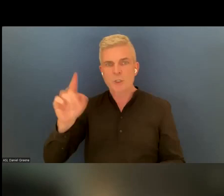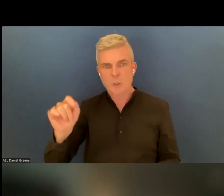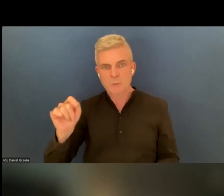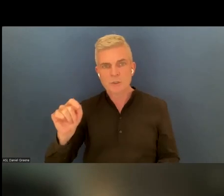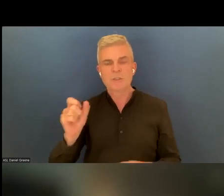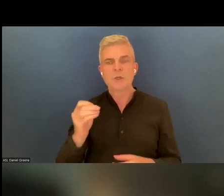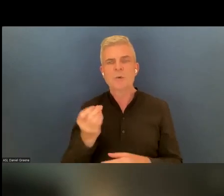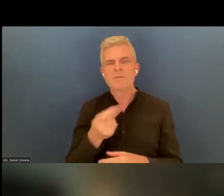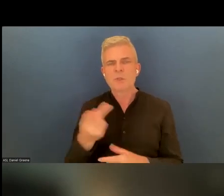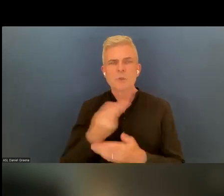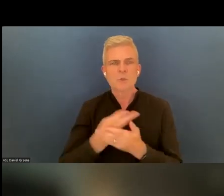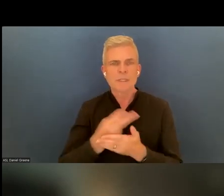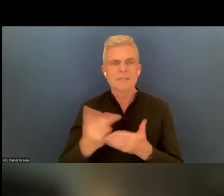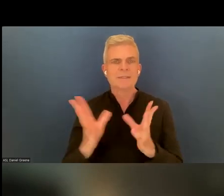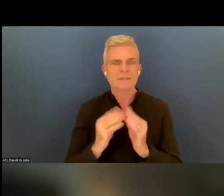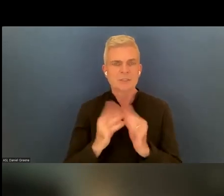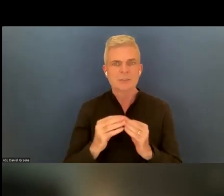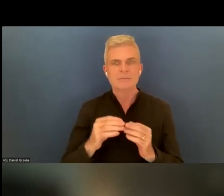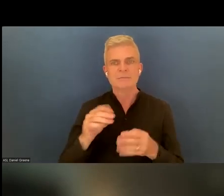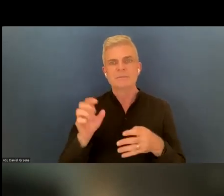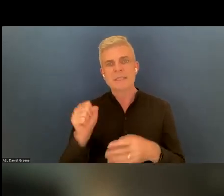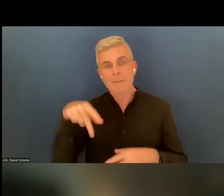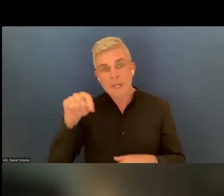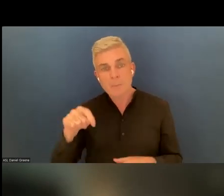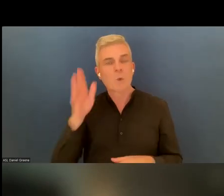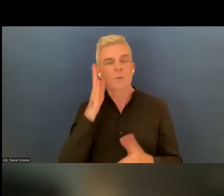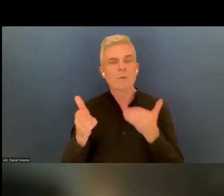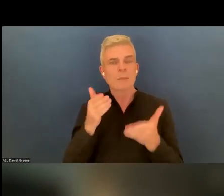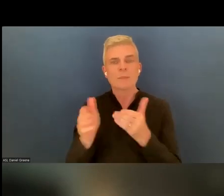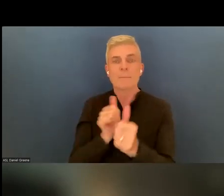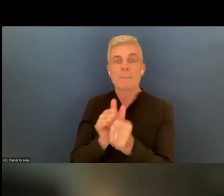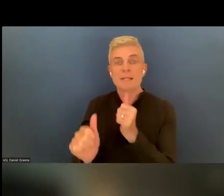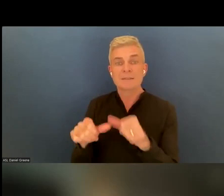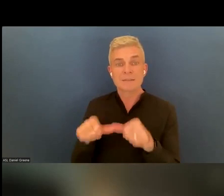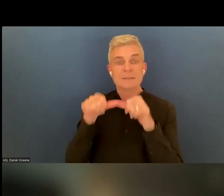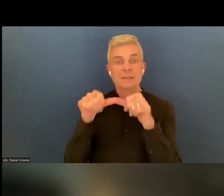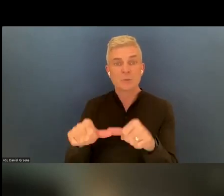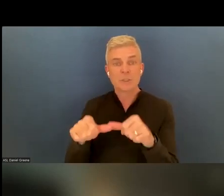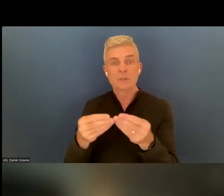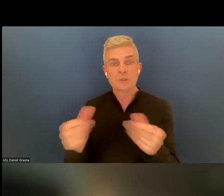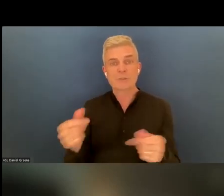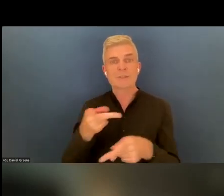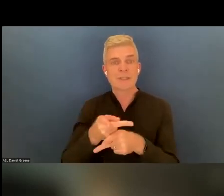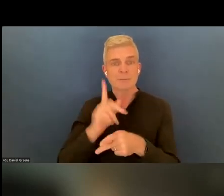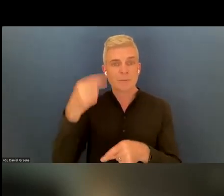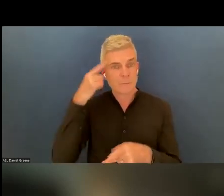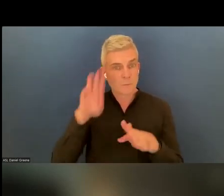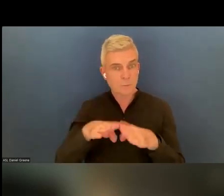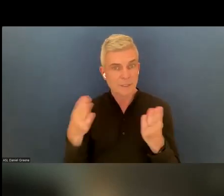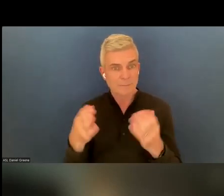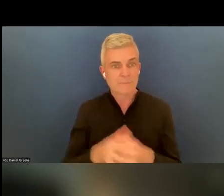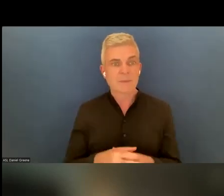session in September where they will likely pass a continuing resolution to keep the government open. Move to the next one. And then we'll